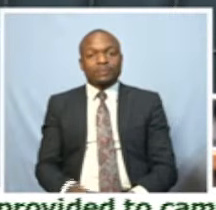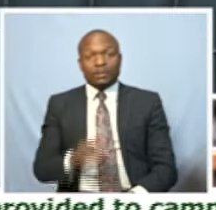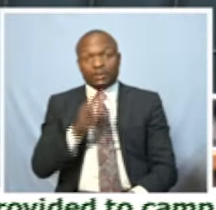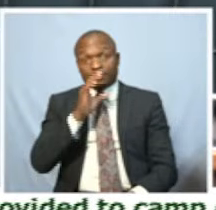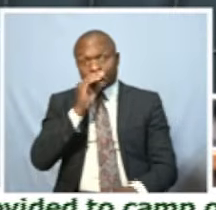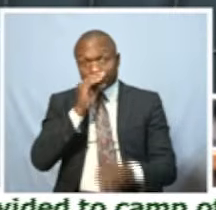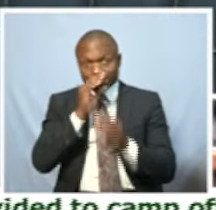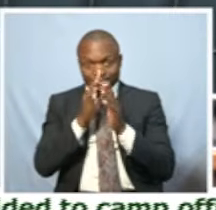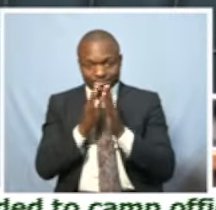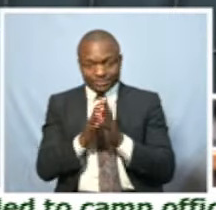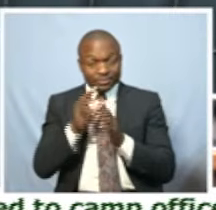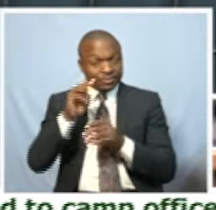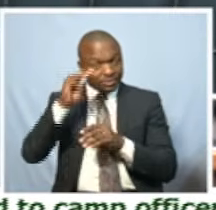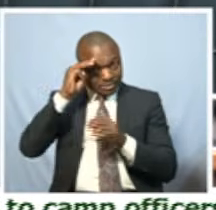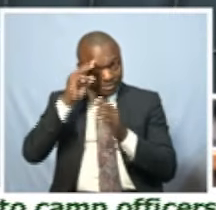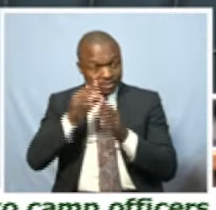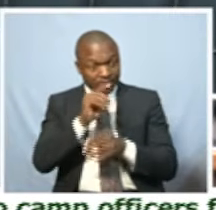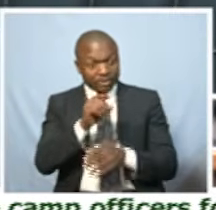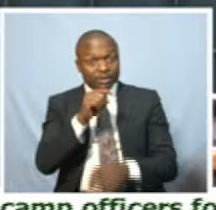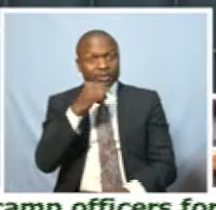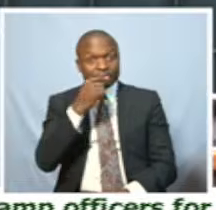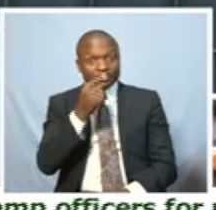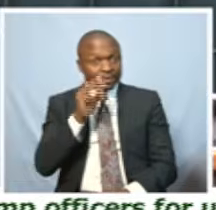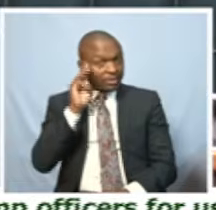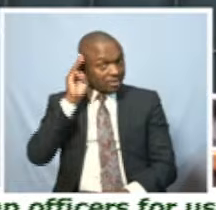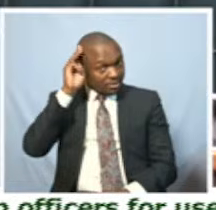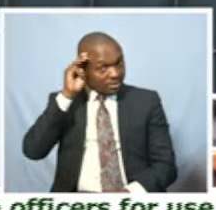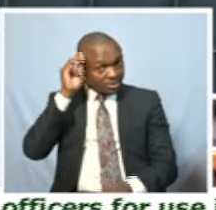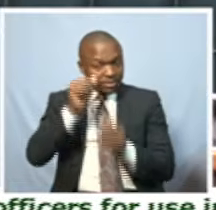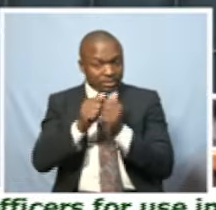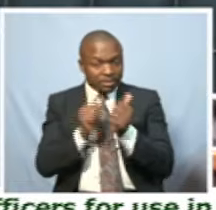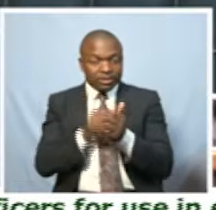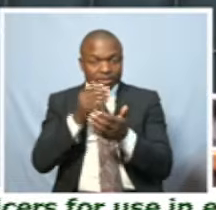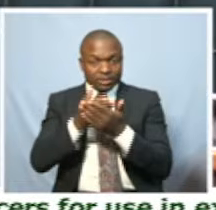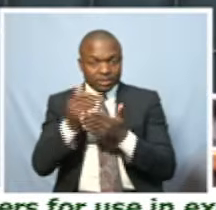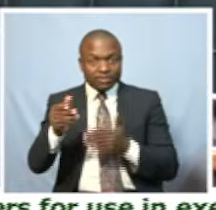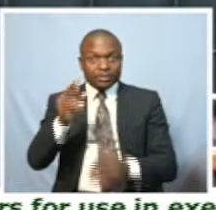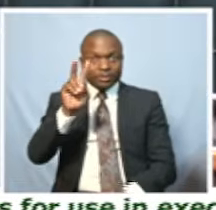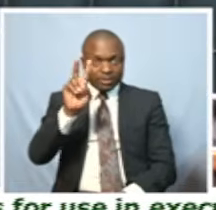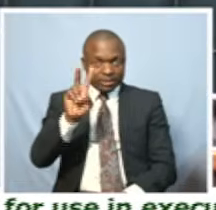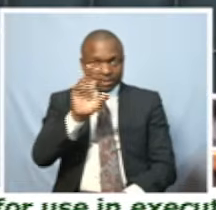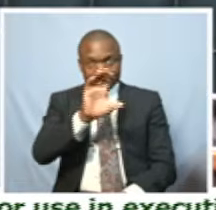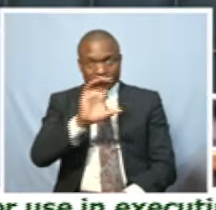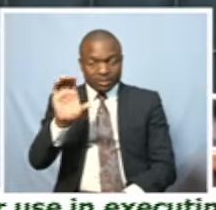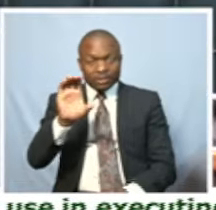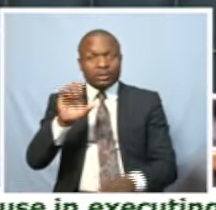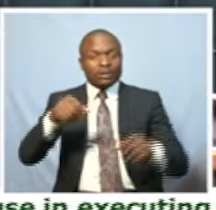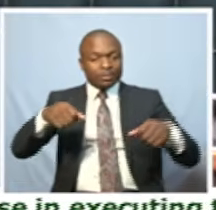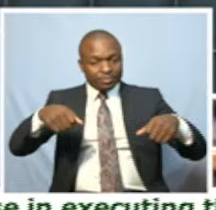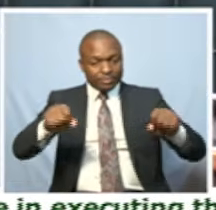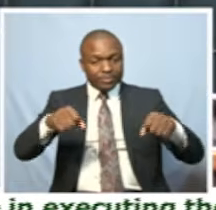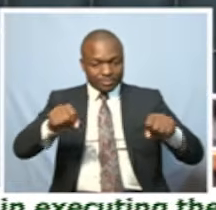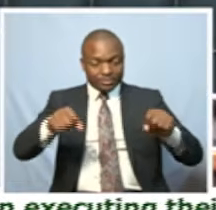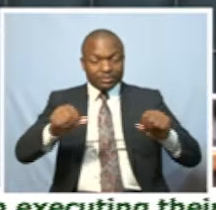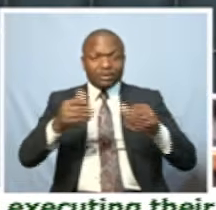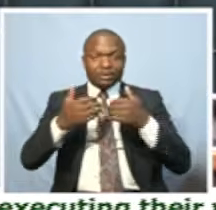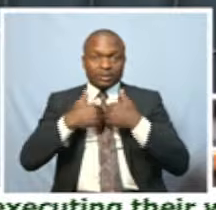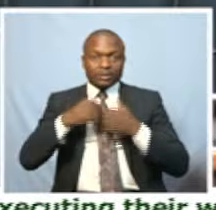Mr. Speaker, the minister is saying the ministry is about to buy 200 motorbikes, and we